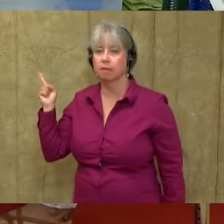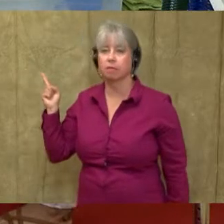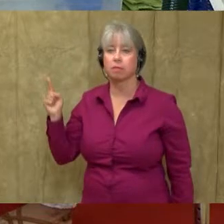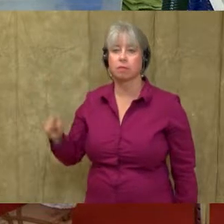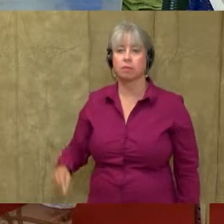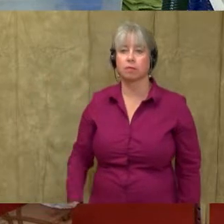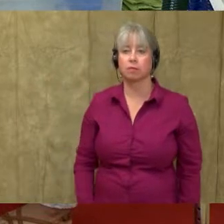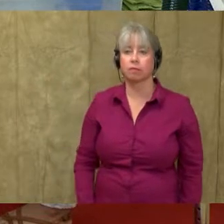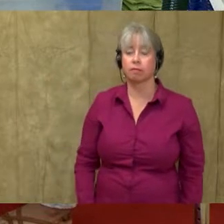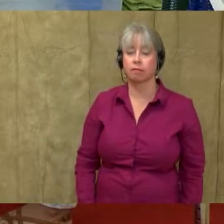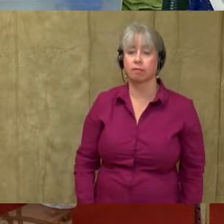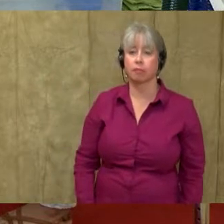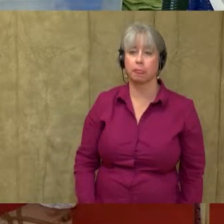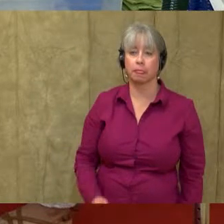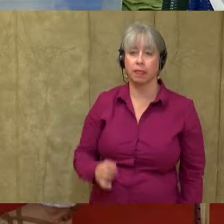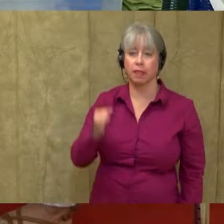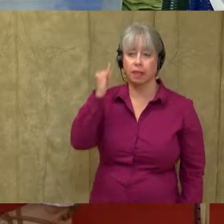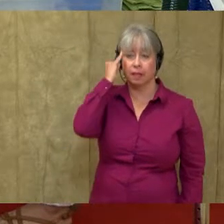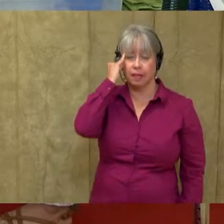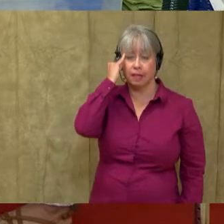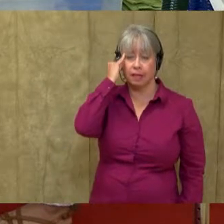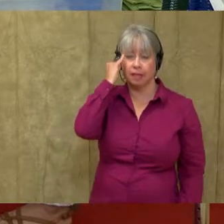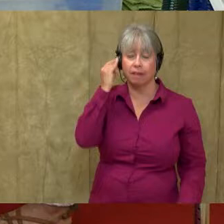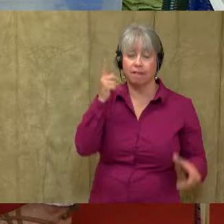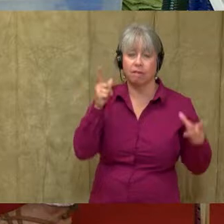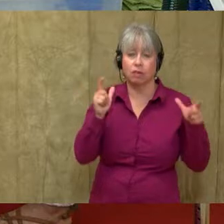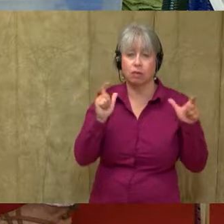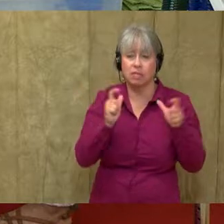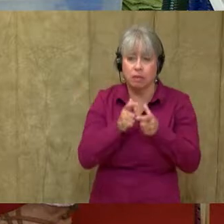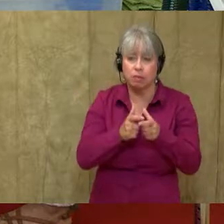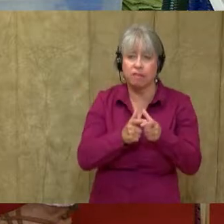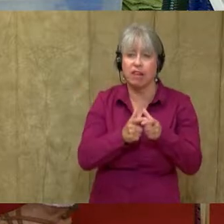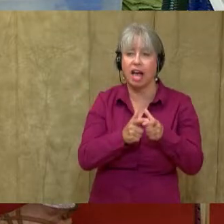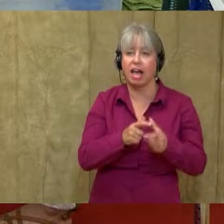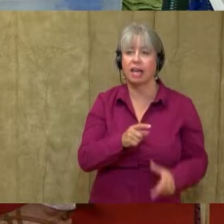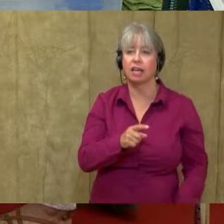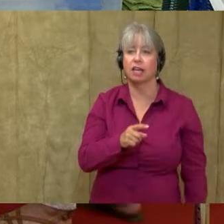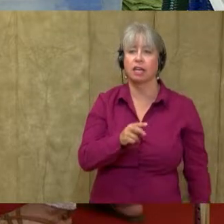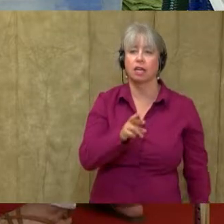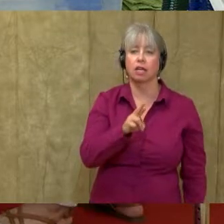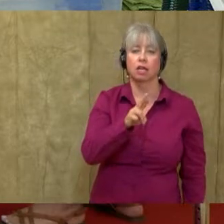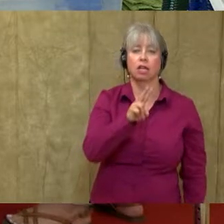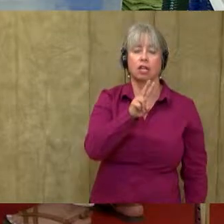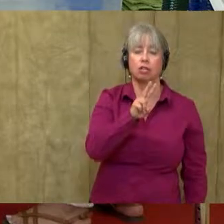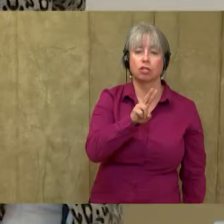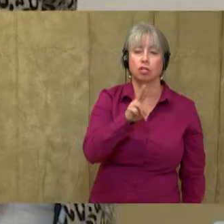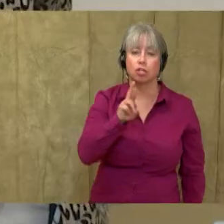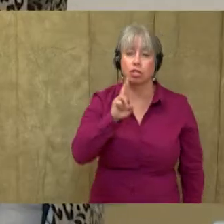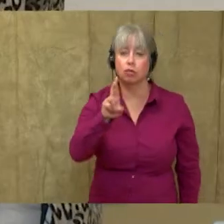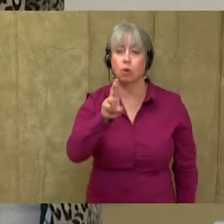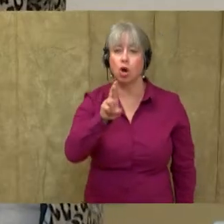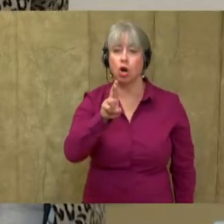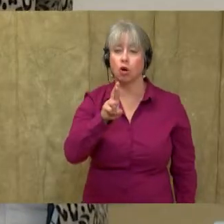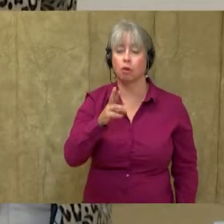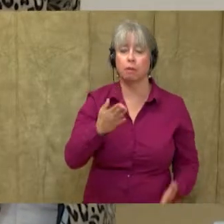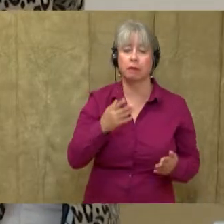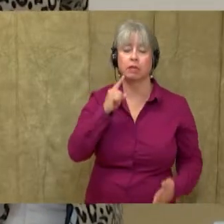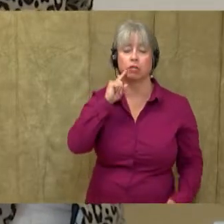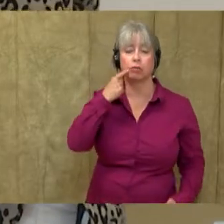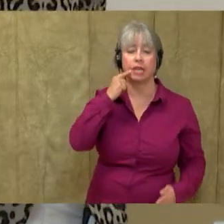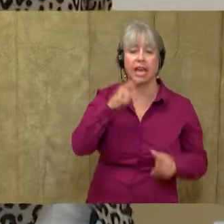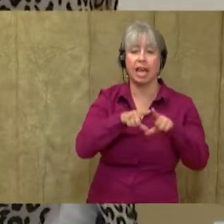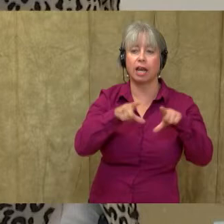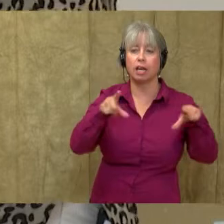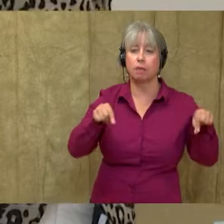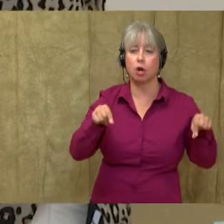would be 2r. Just like if you had 2 candy bars.